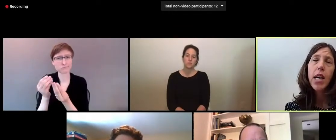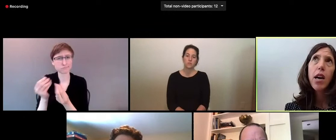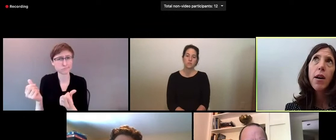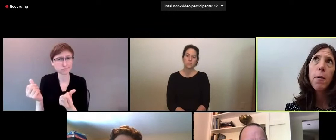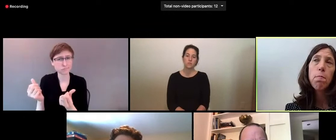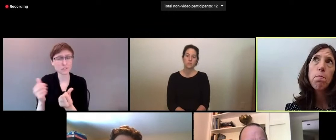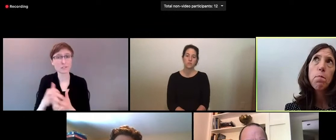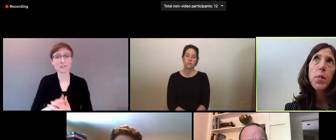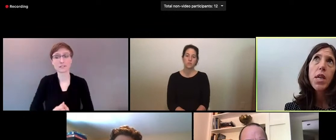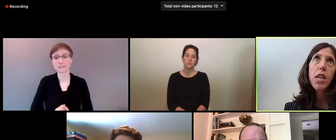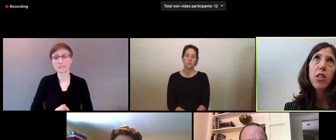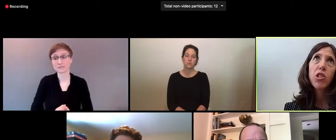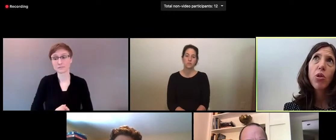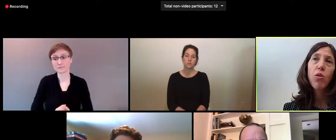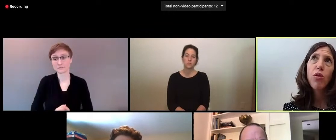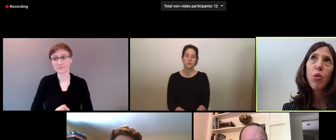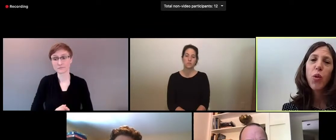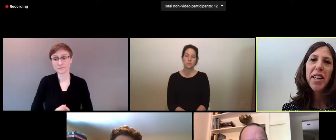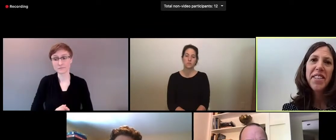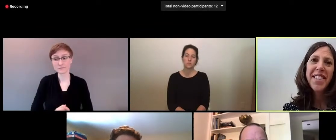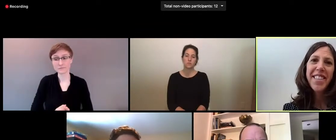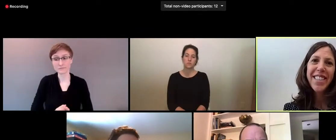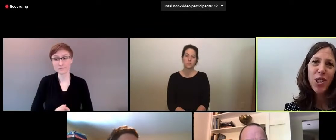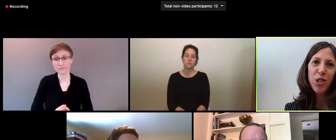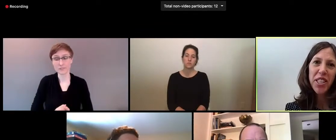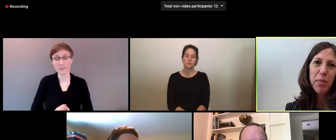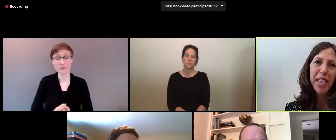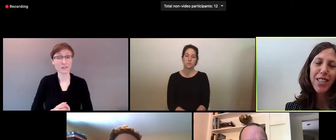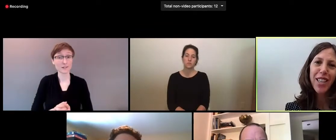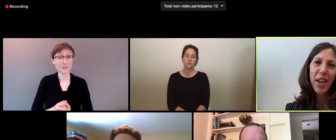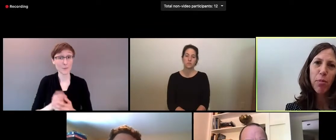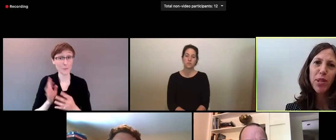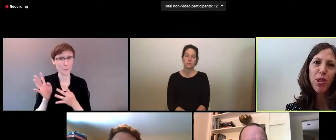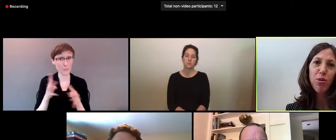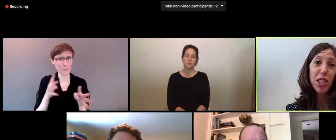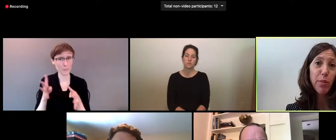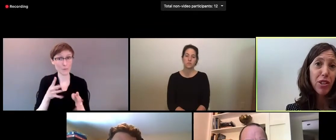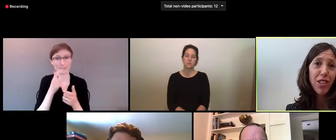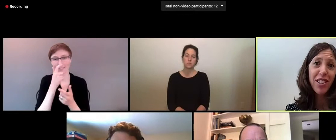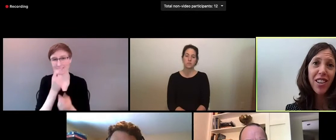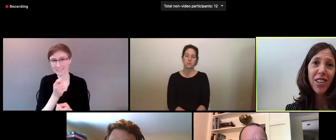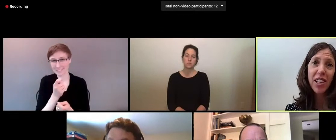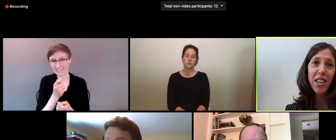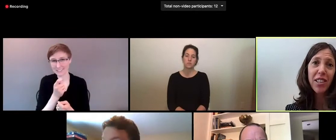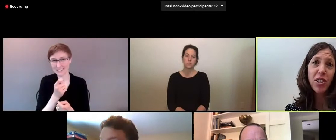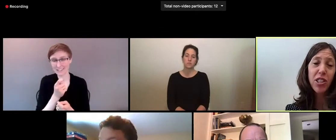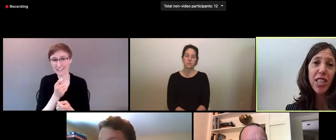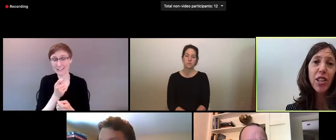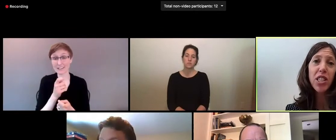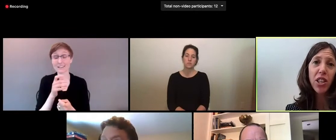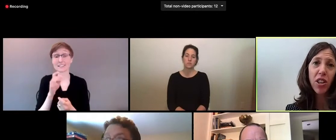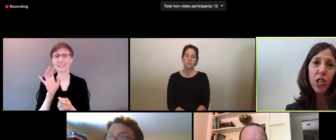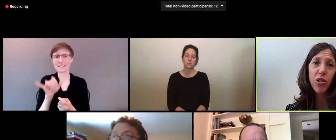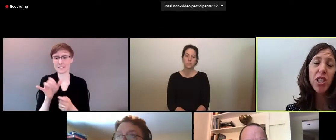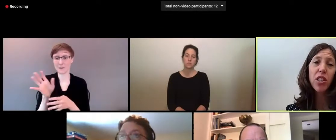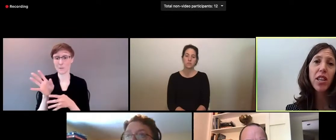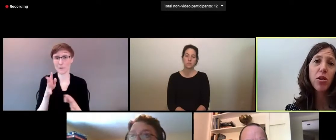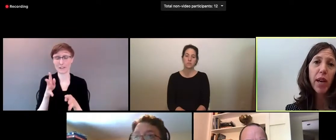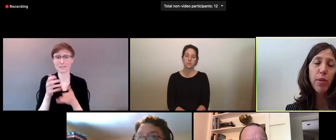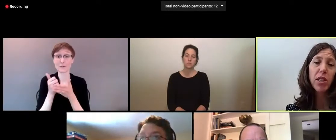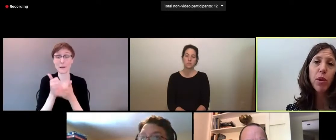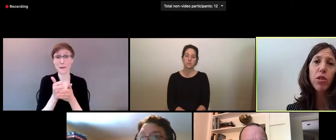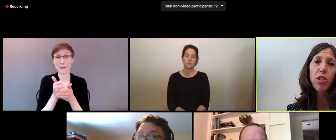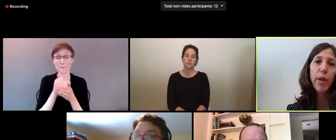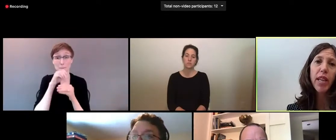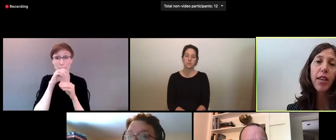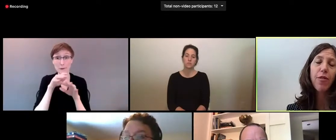viruses. So the wind is interesting because it helps you disperse and decrease the concentration that